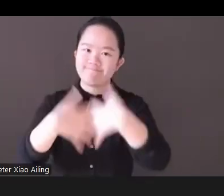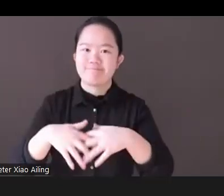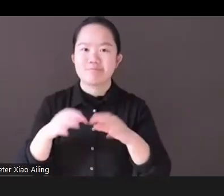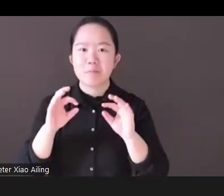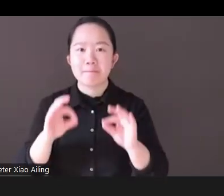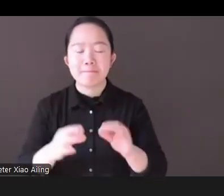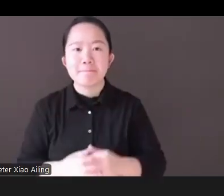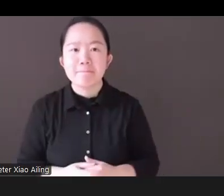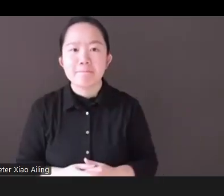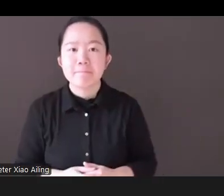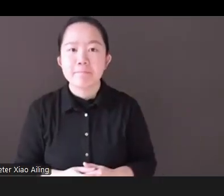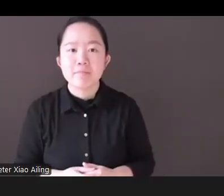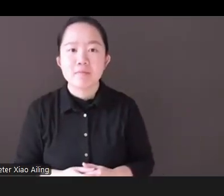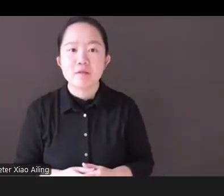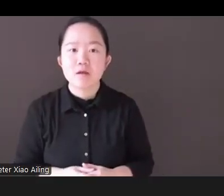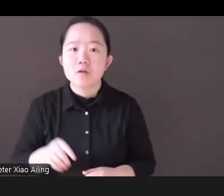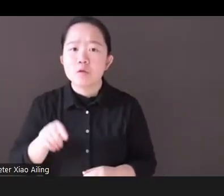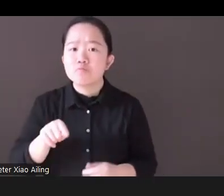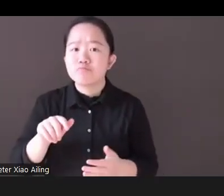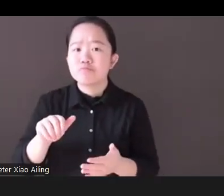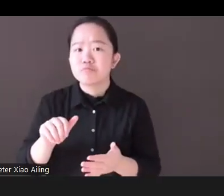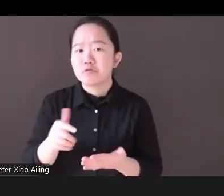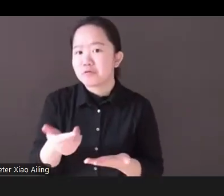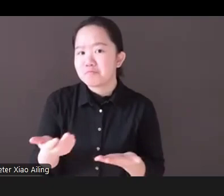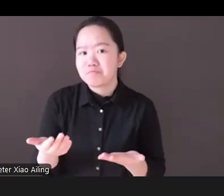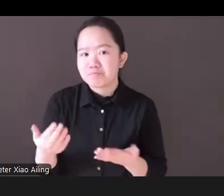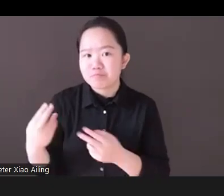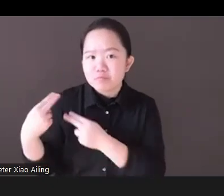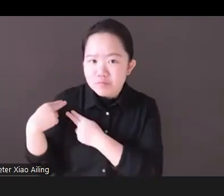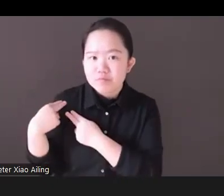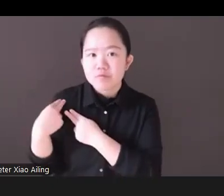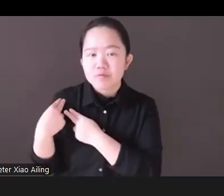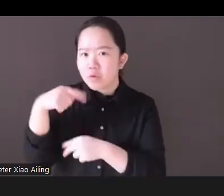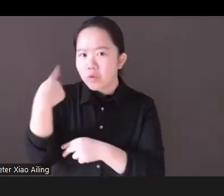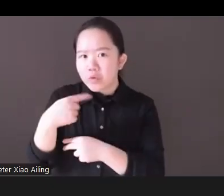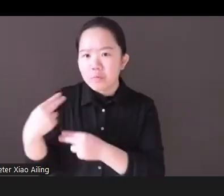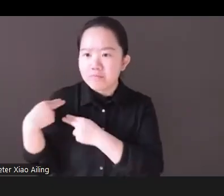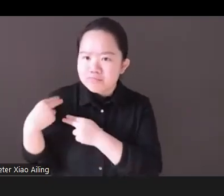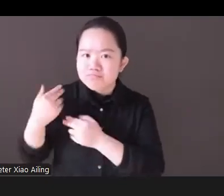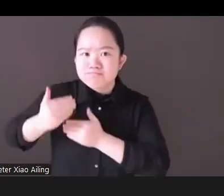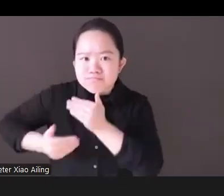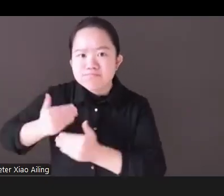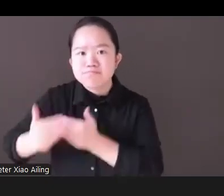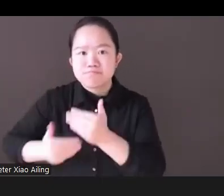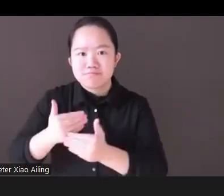Accessibility Act into Lithuanian law is by Minister of Social Security and Labor.